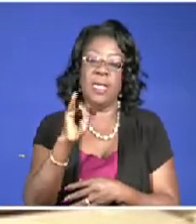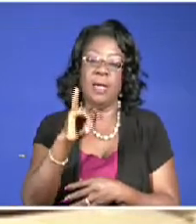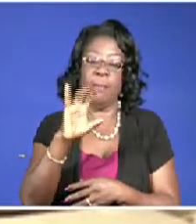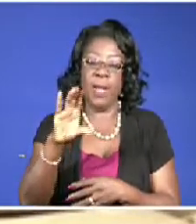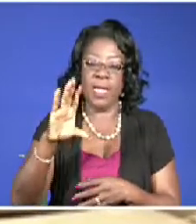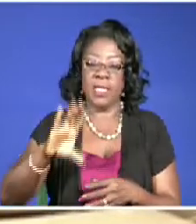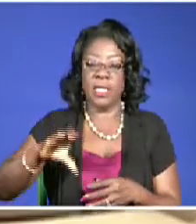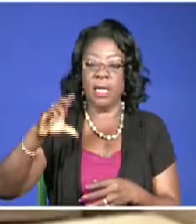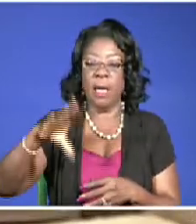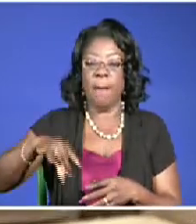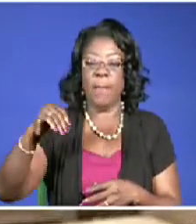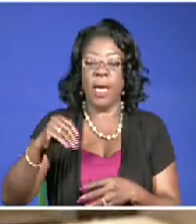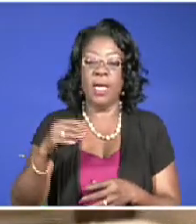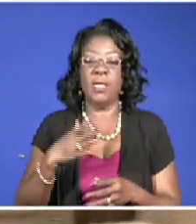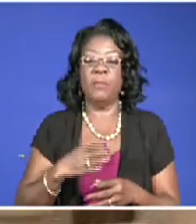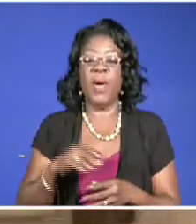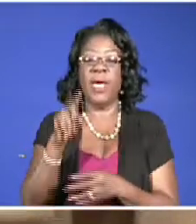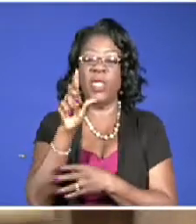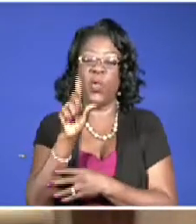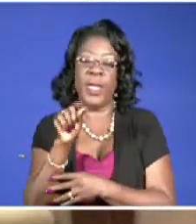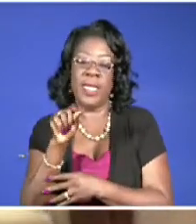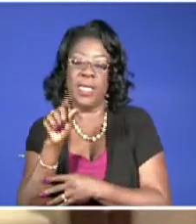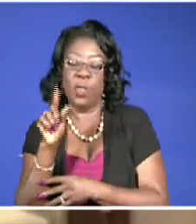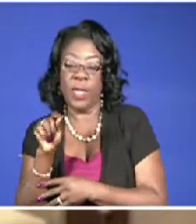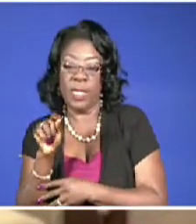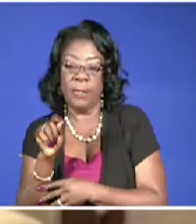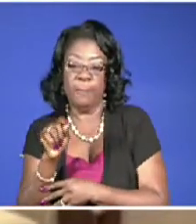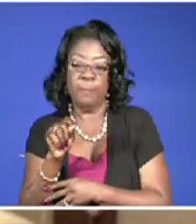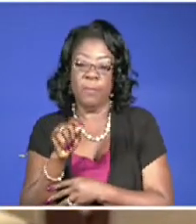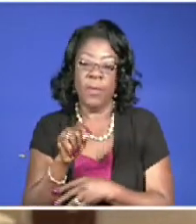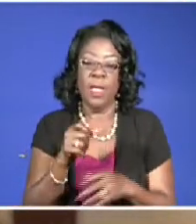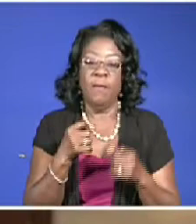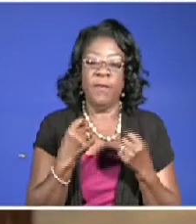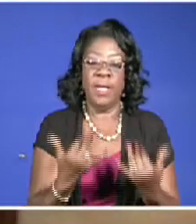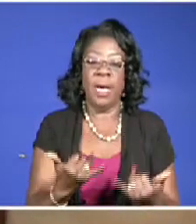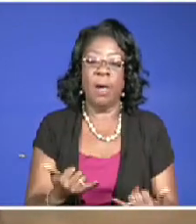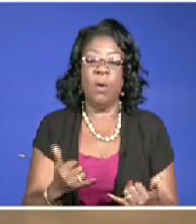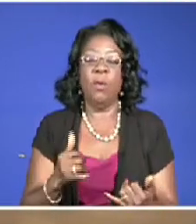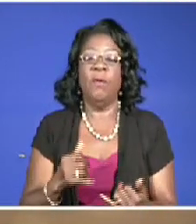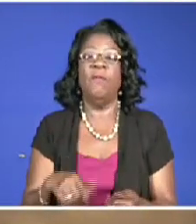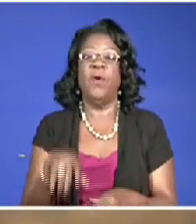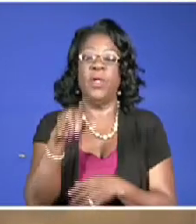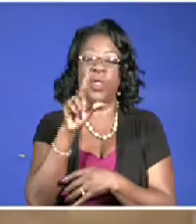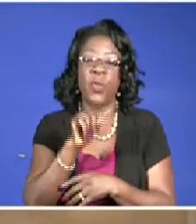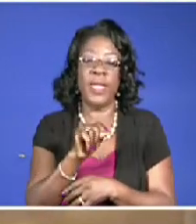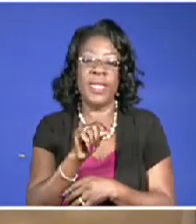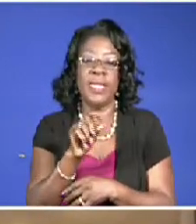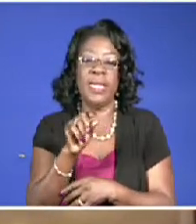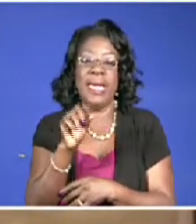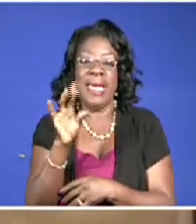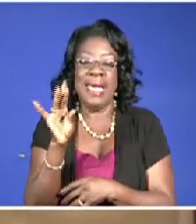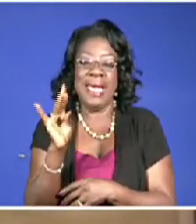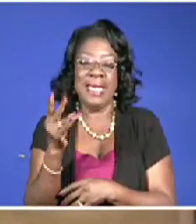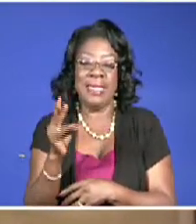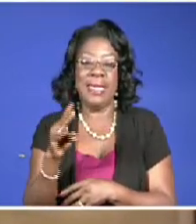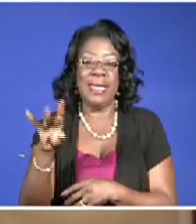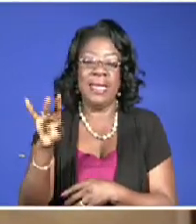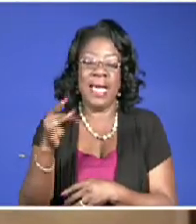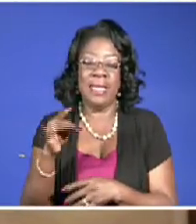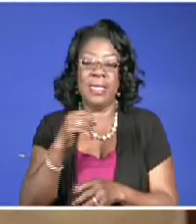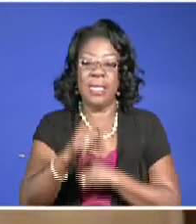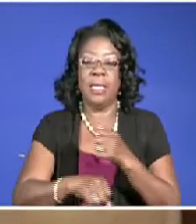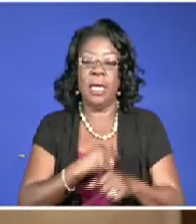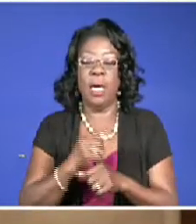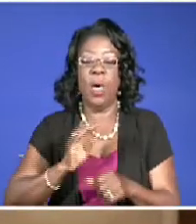2020. In the immediate term, for the 2018-19 fiscal year, we have